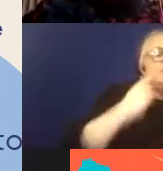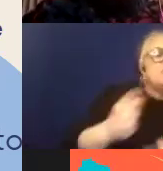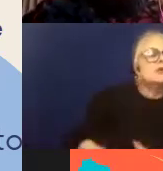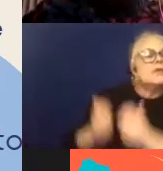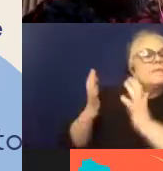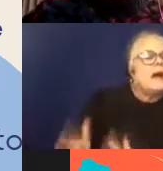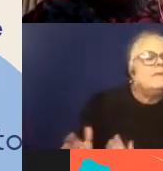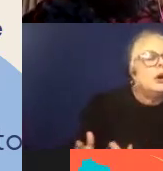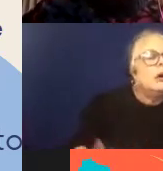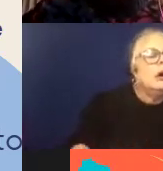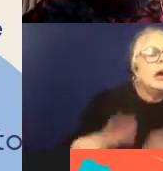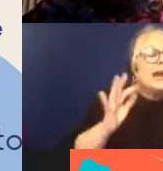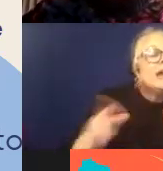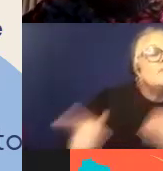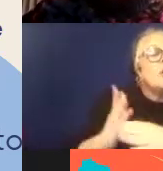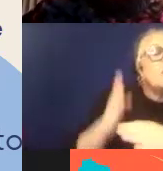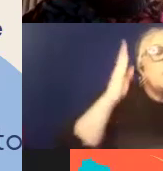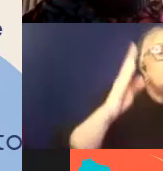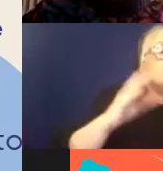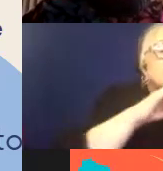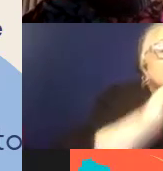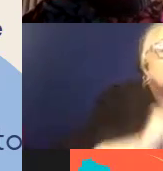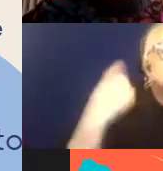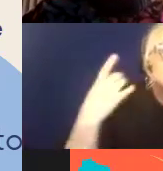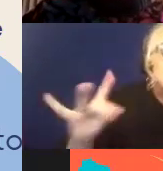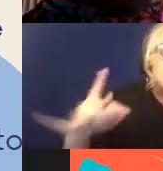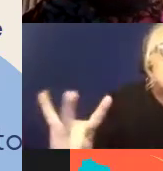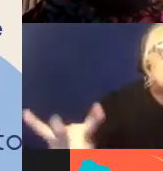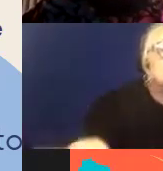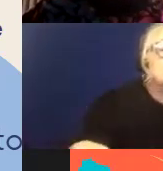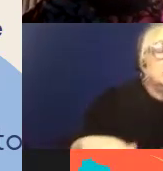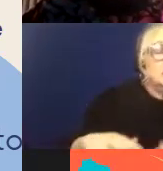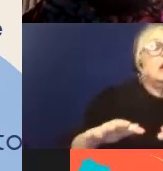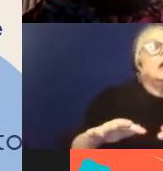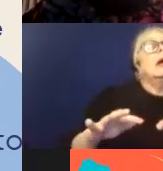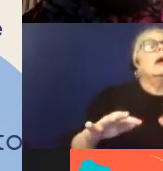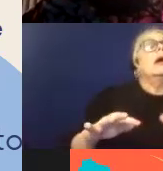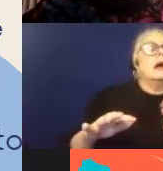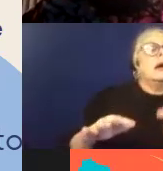image. Now, this changes some other things about how the tool works.